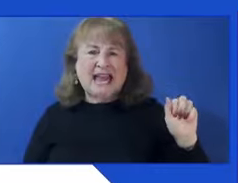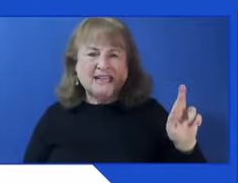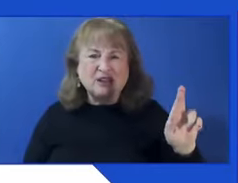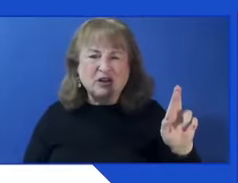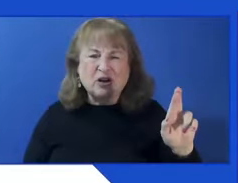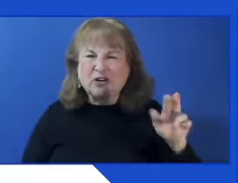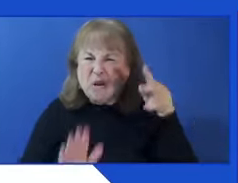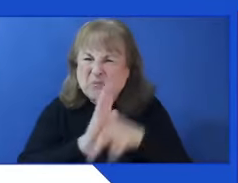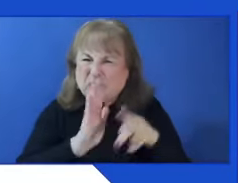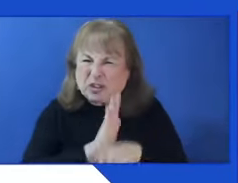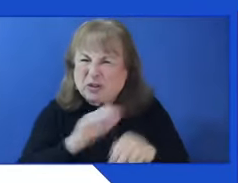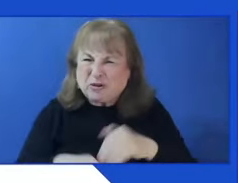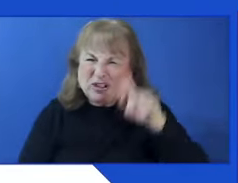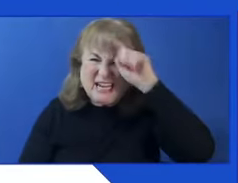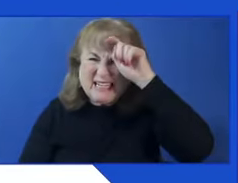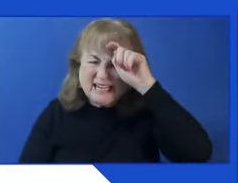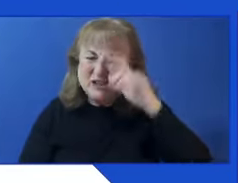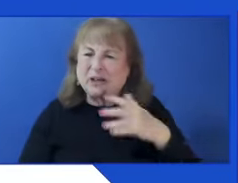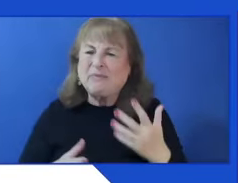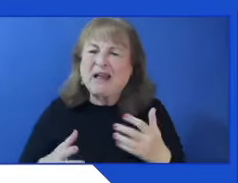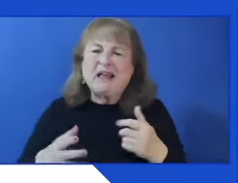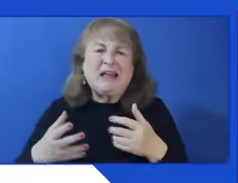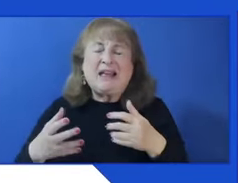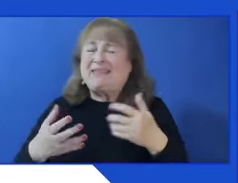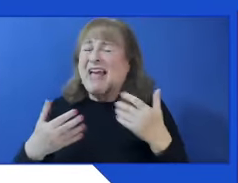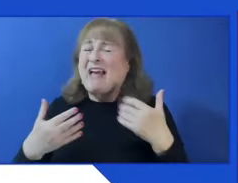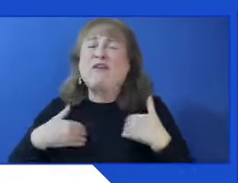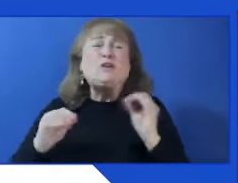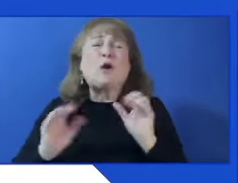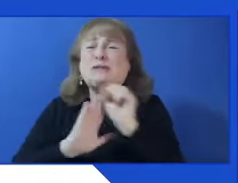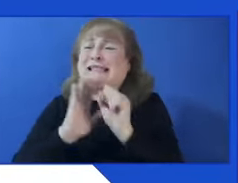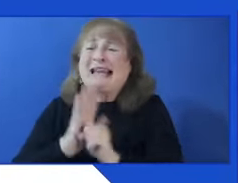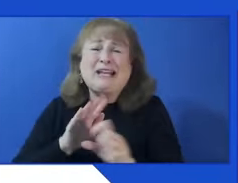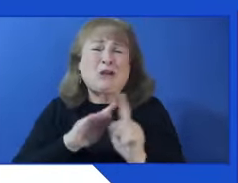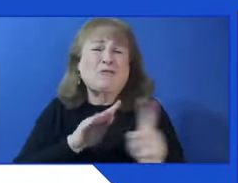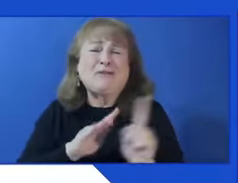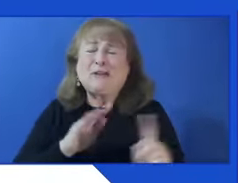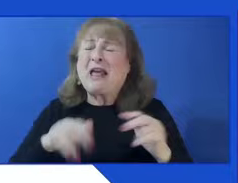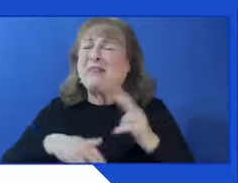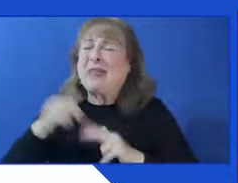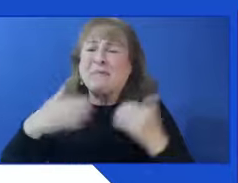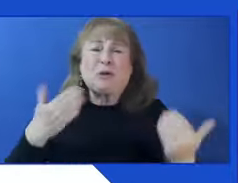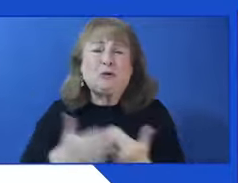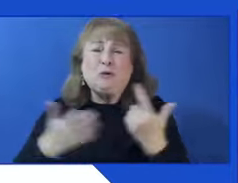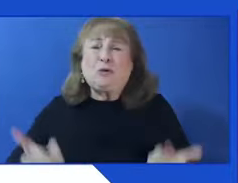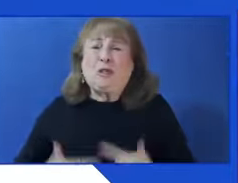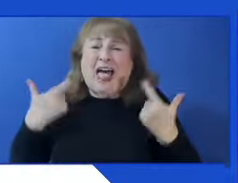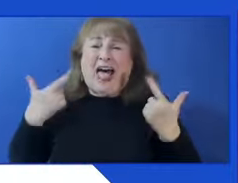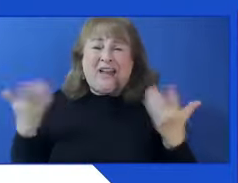Egypt as stateless refugees and built new lives here.